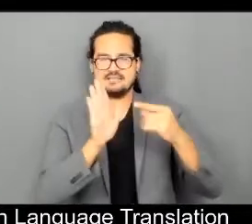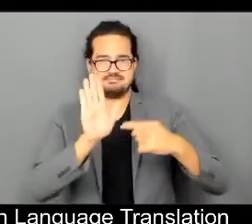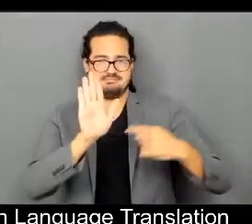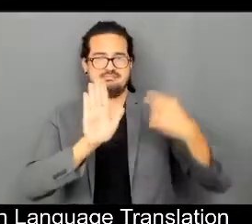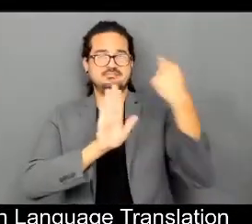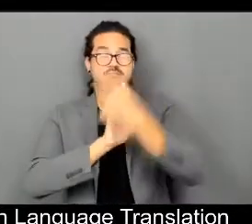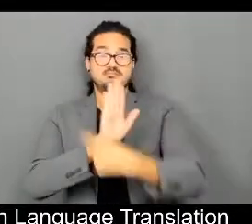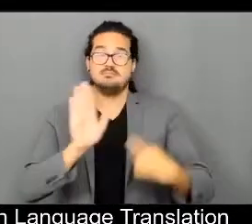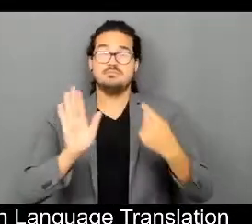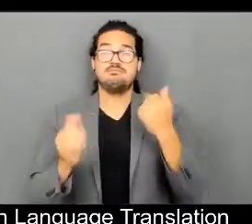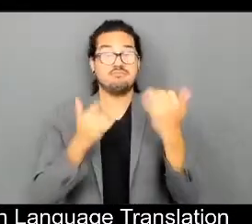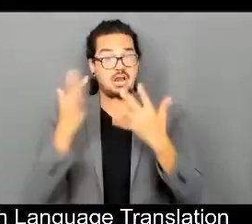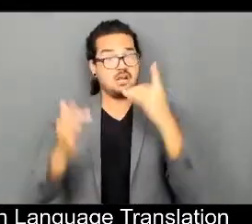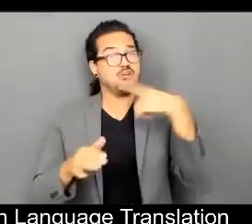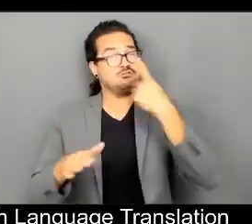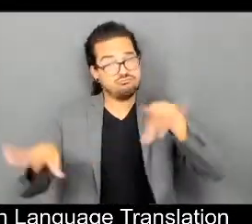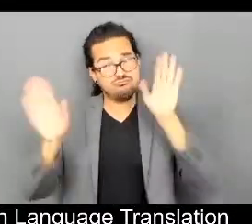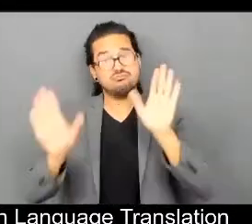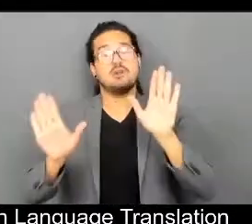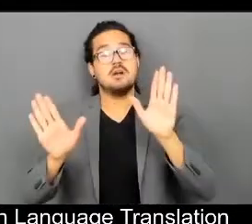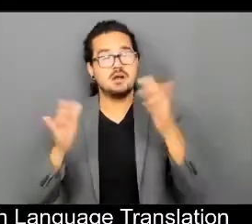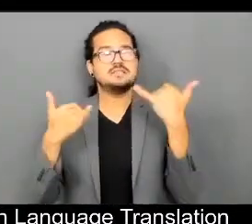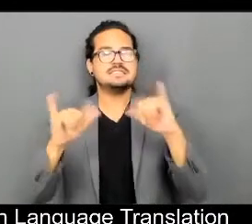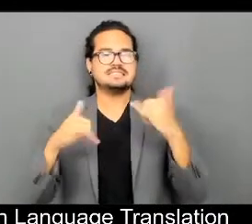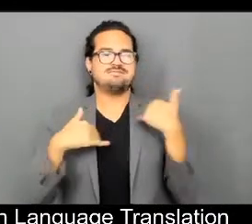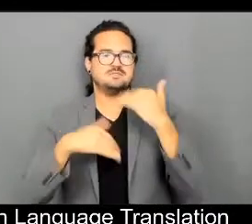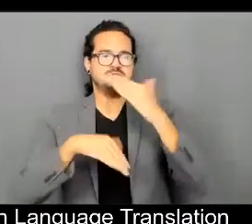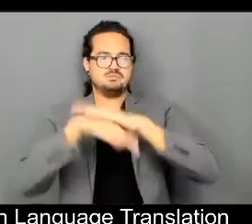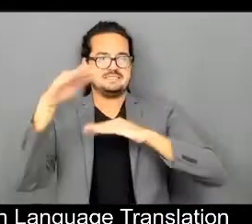structure protection group out there. We have a leader